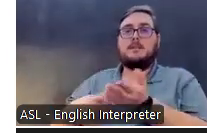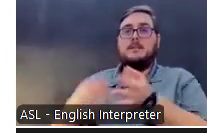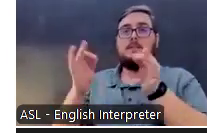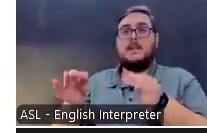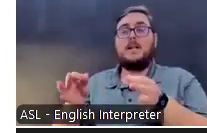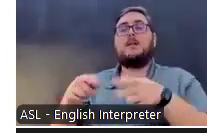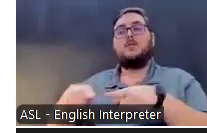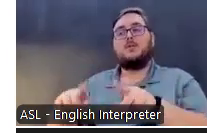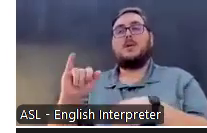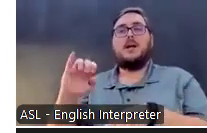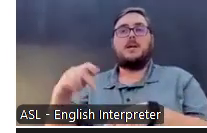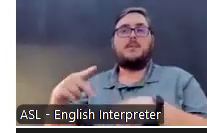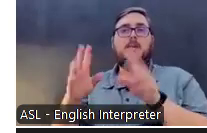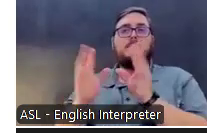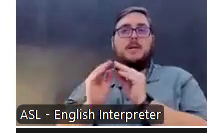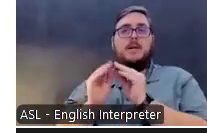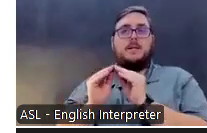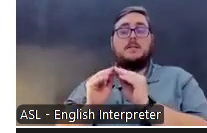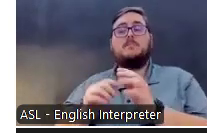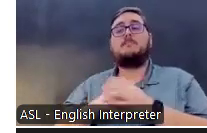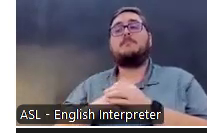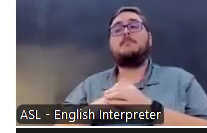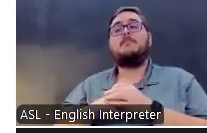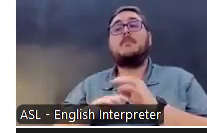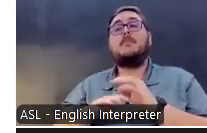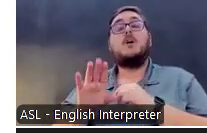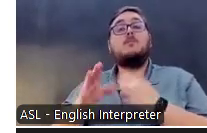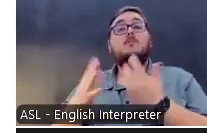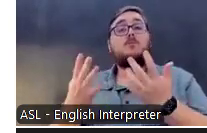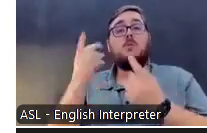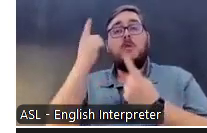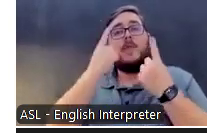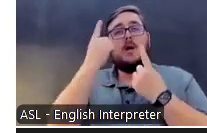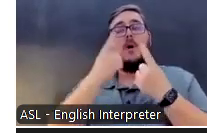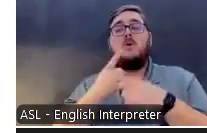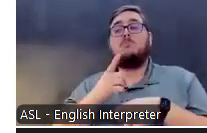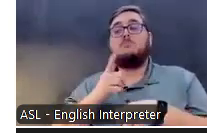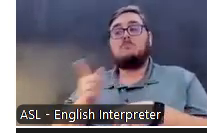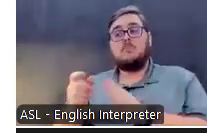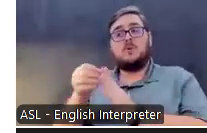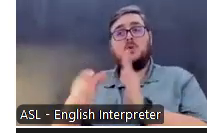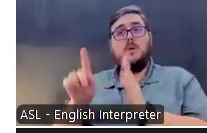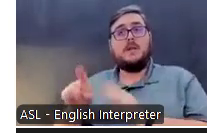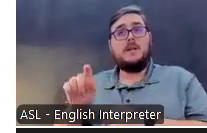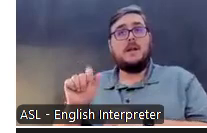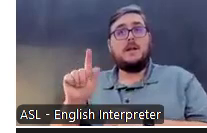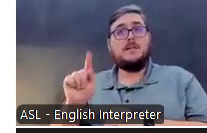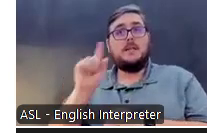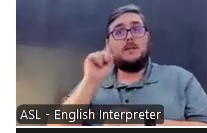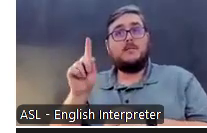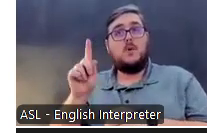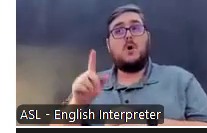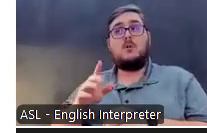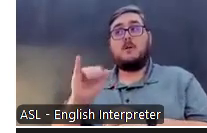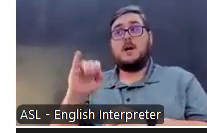about. Does the student need AT to progress on their IEP goals? Does the student need AT